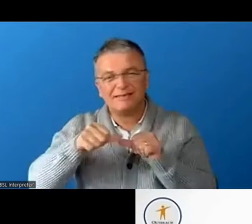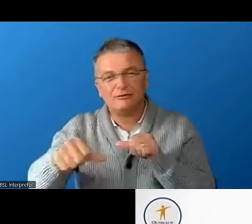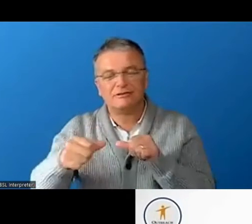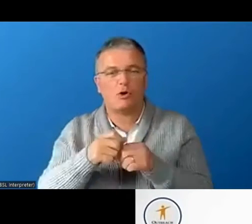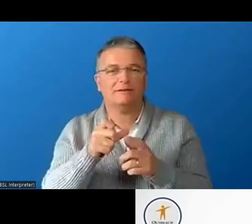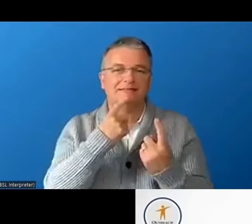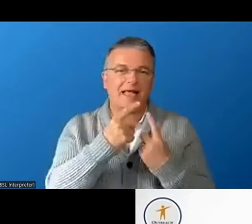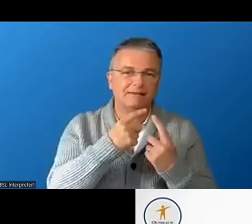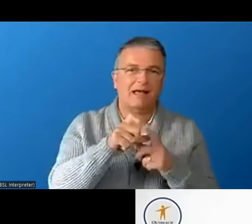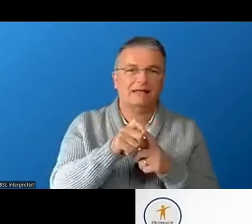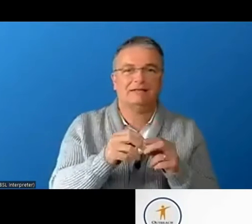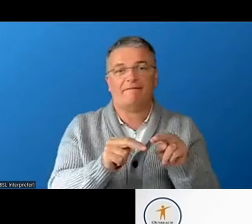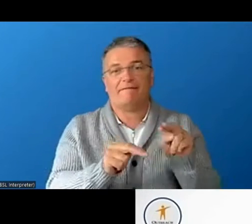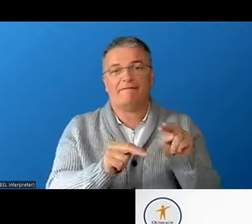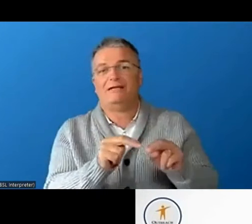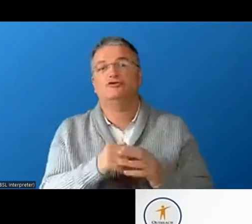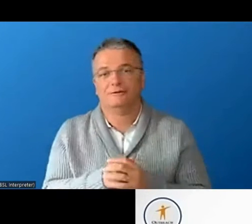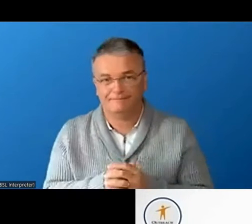and evaluation.